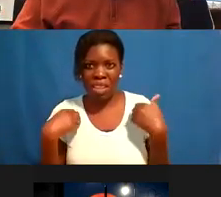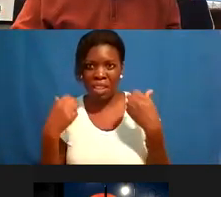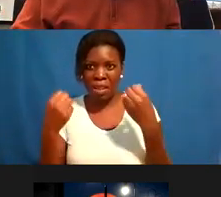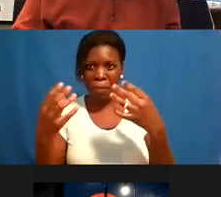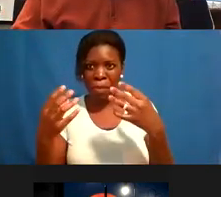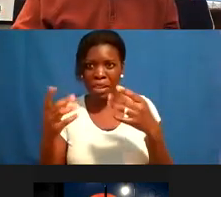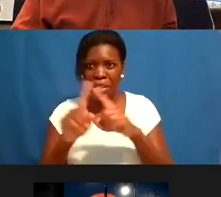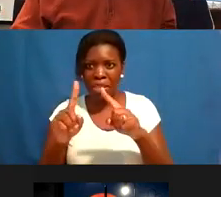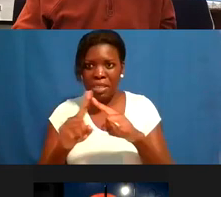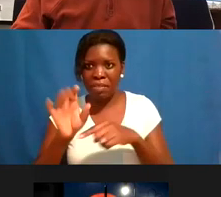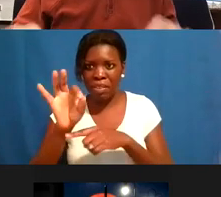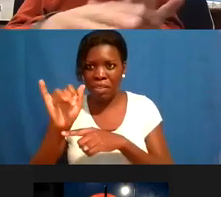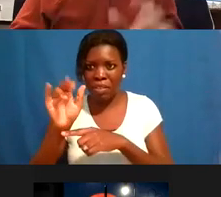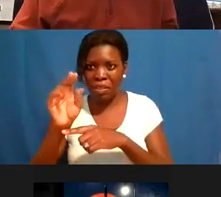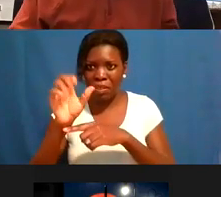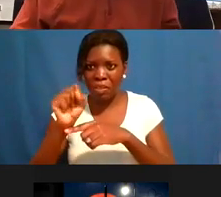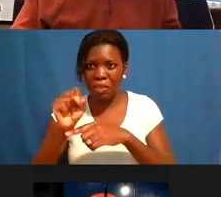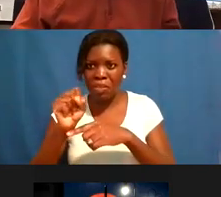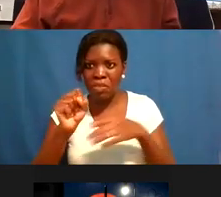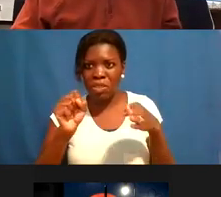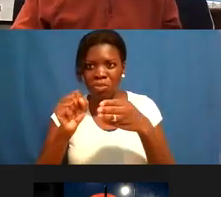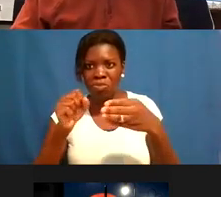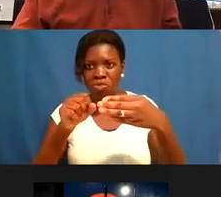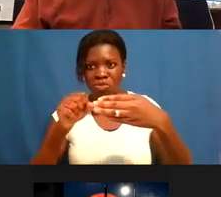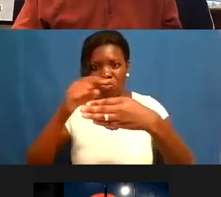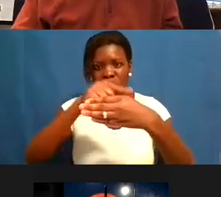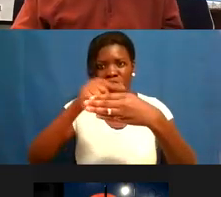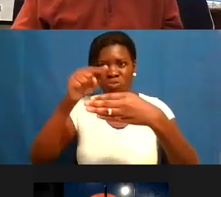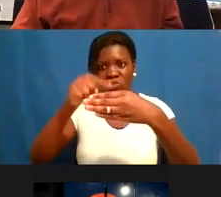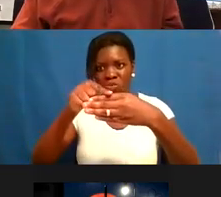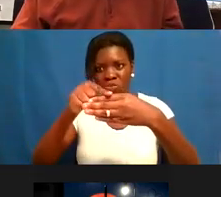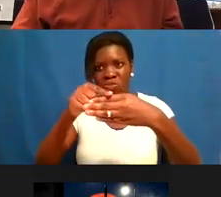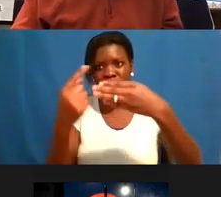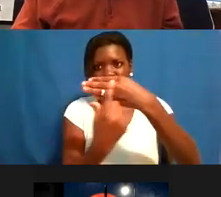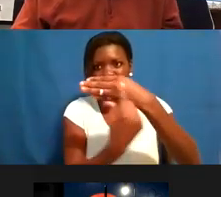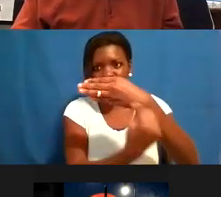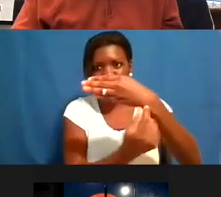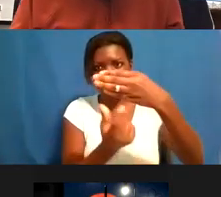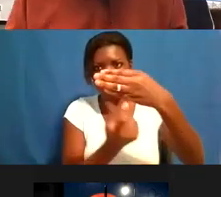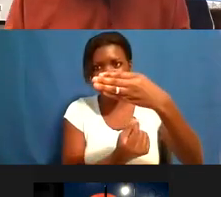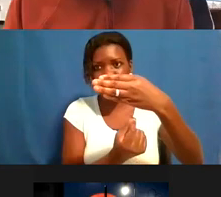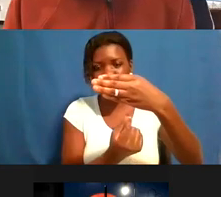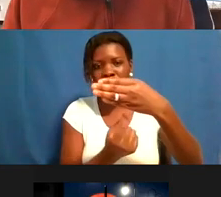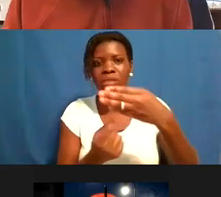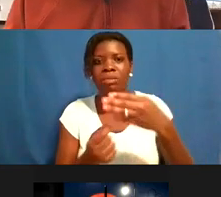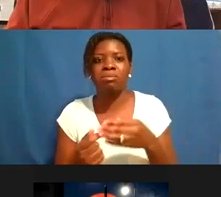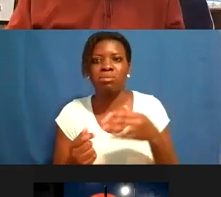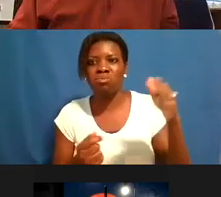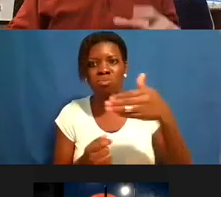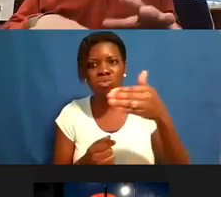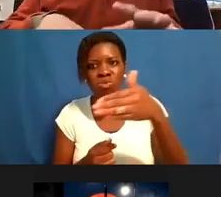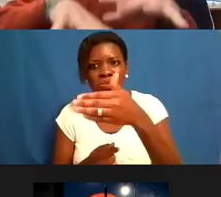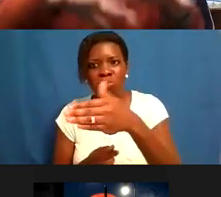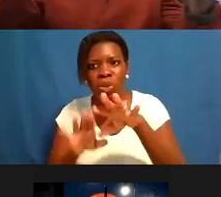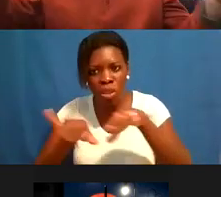about what their purpose is. And these animals are swimmers. But here's an amazing, and you can also see that